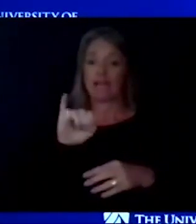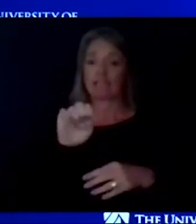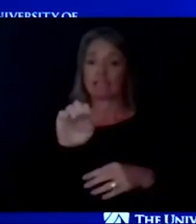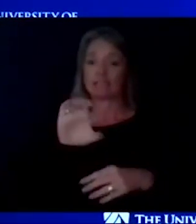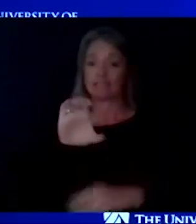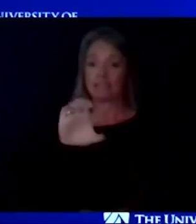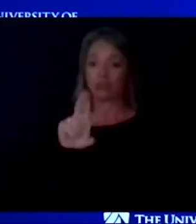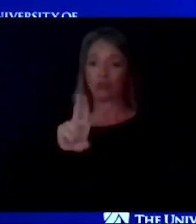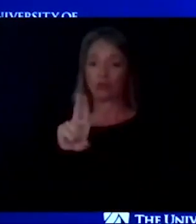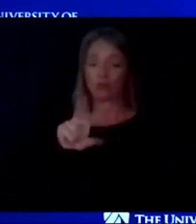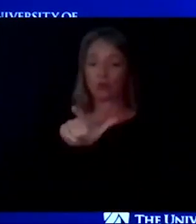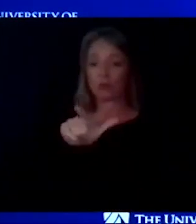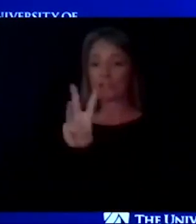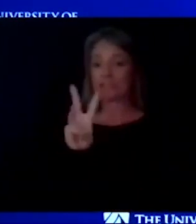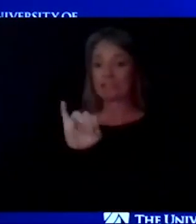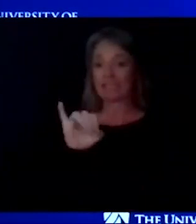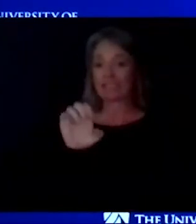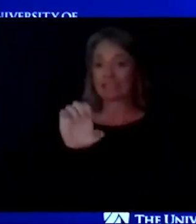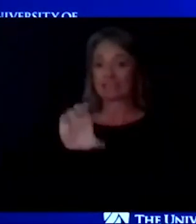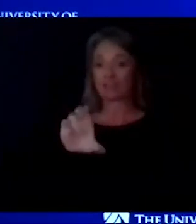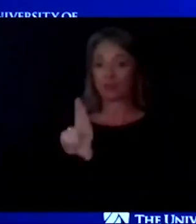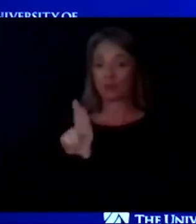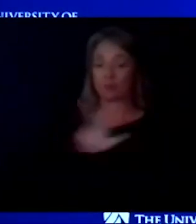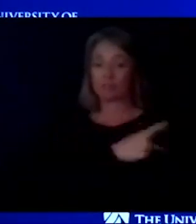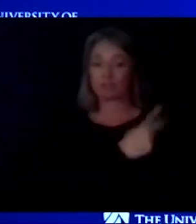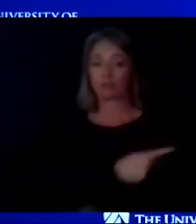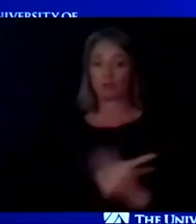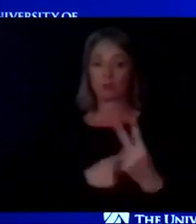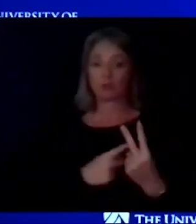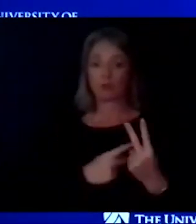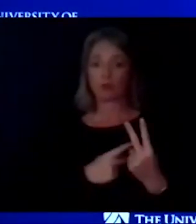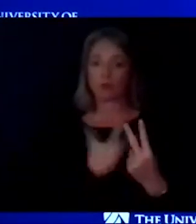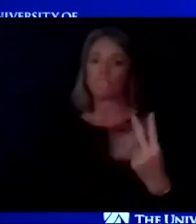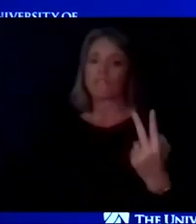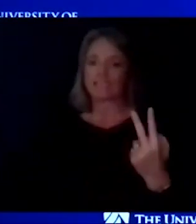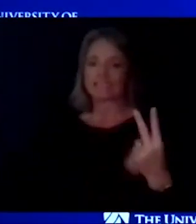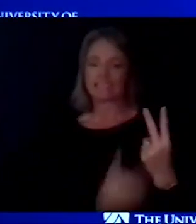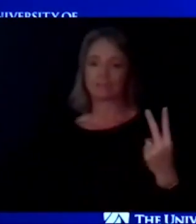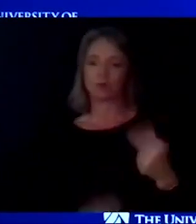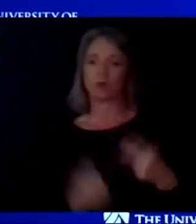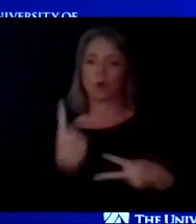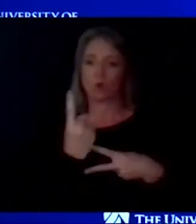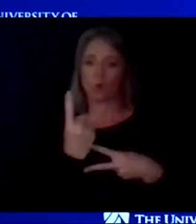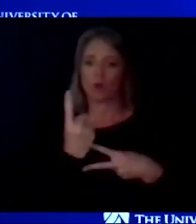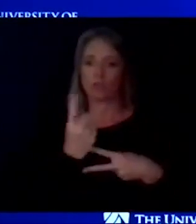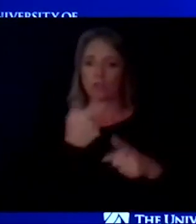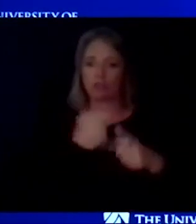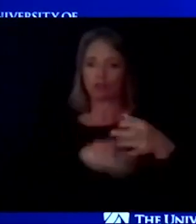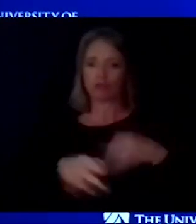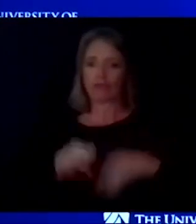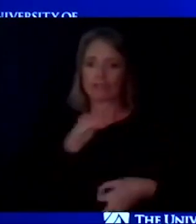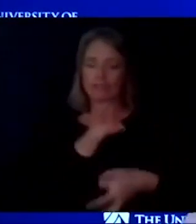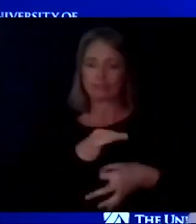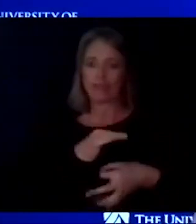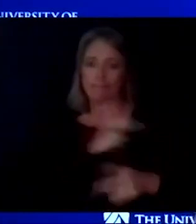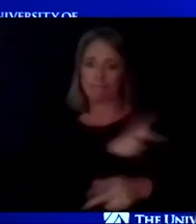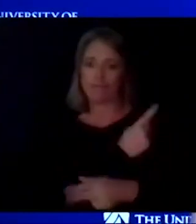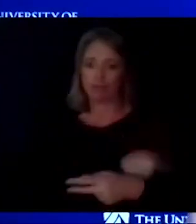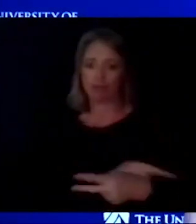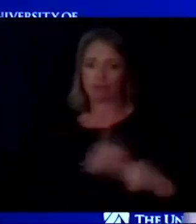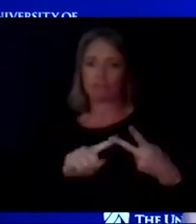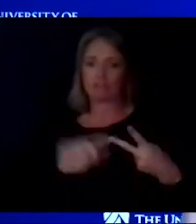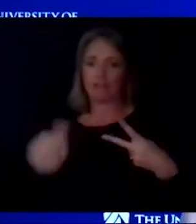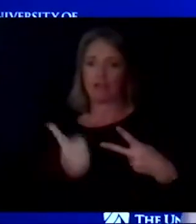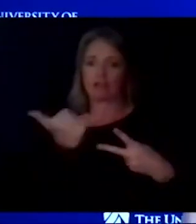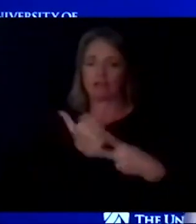ICU patients, 2 of those are vaccinated. So one is a transplant, very immunosuppressed, and the other has significant